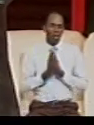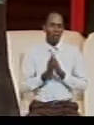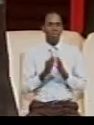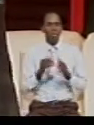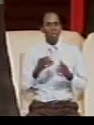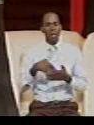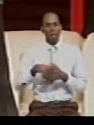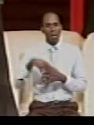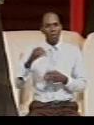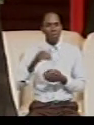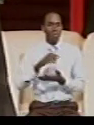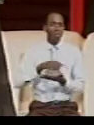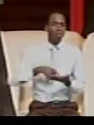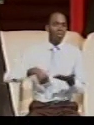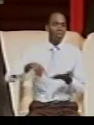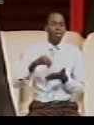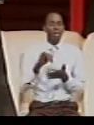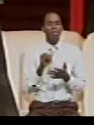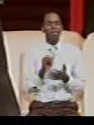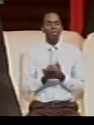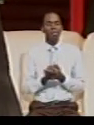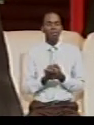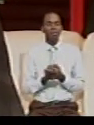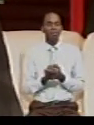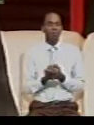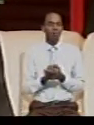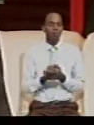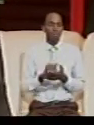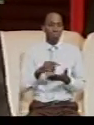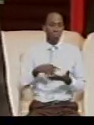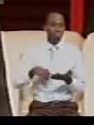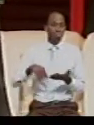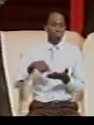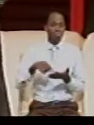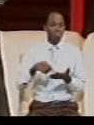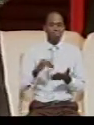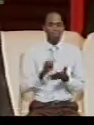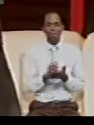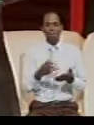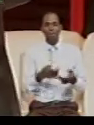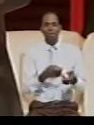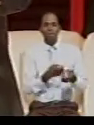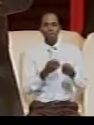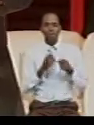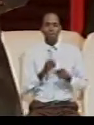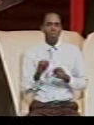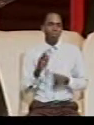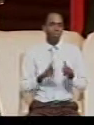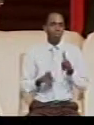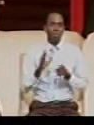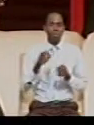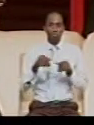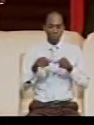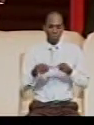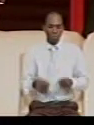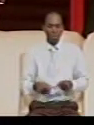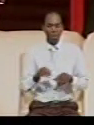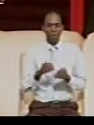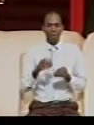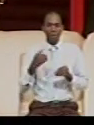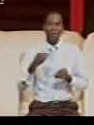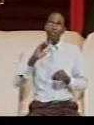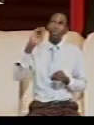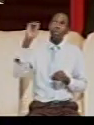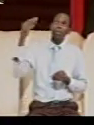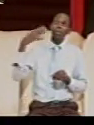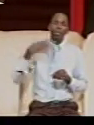circle. And that magnet or temptation drawing people. If you remain in the grace of God, in the strength of